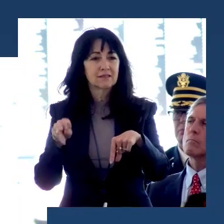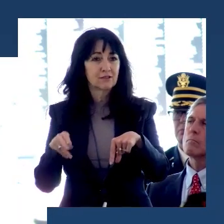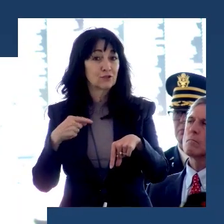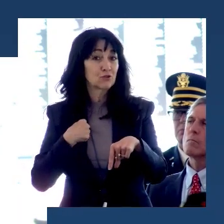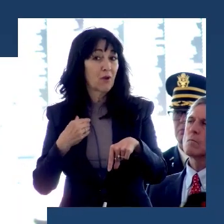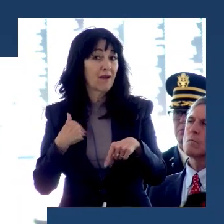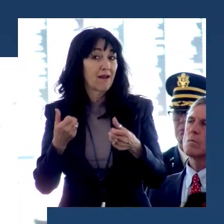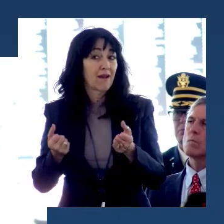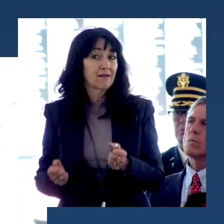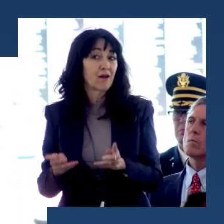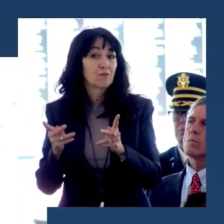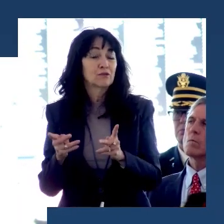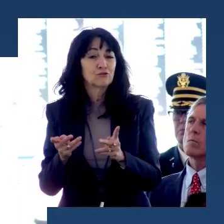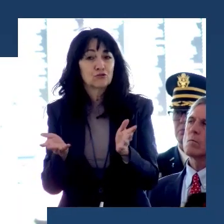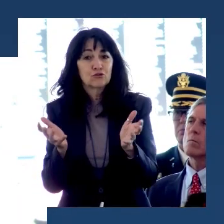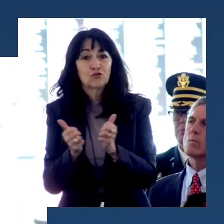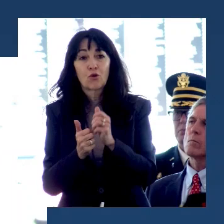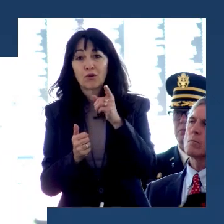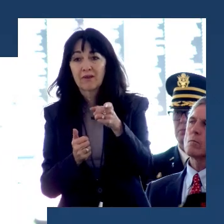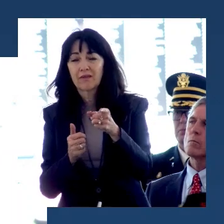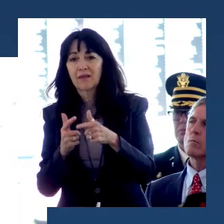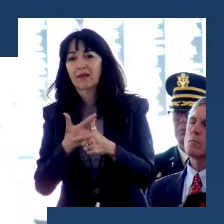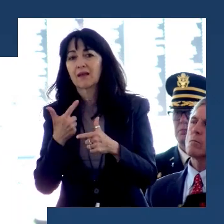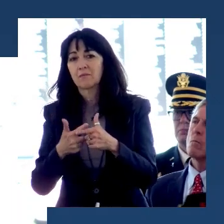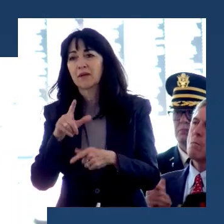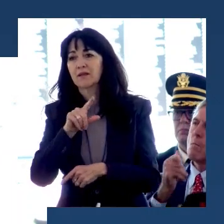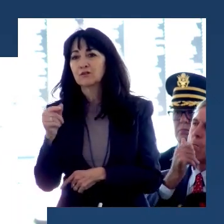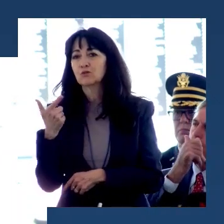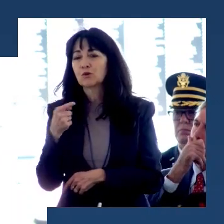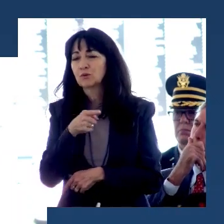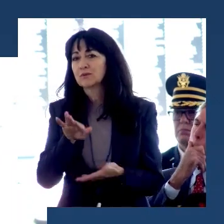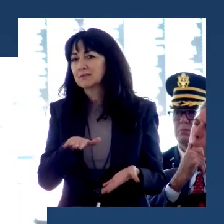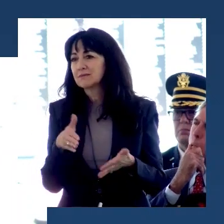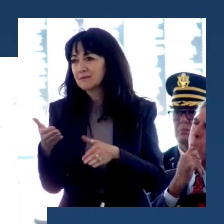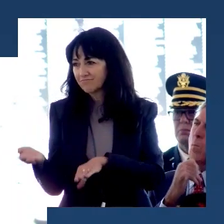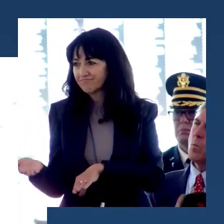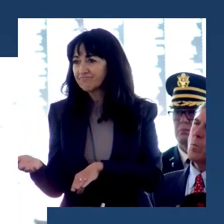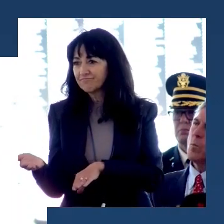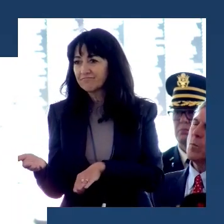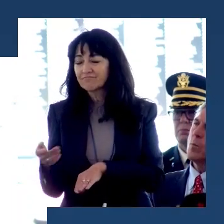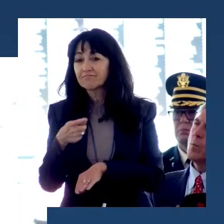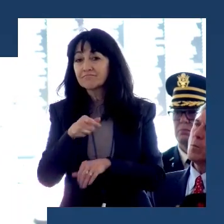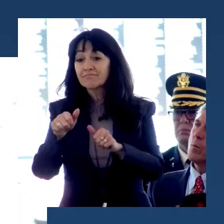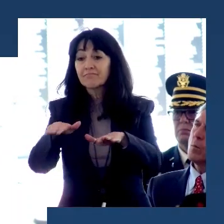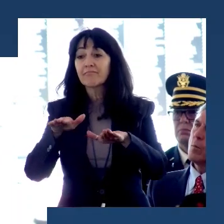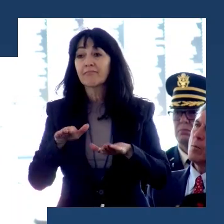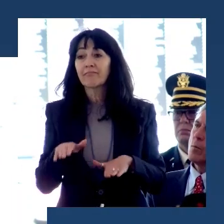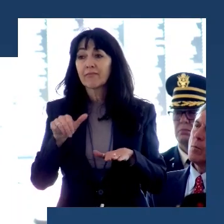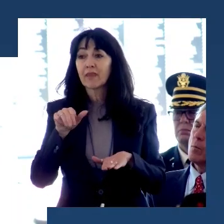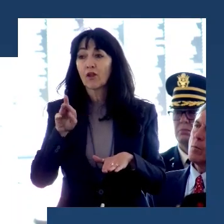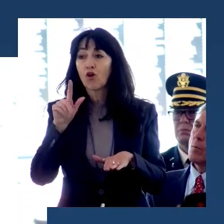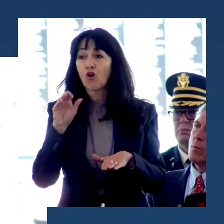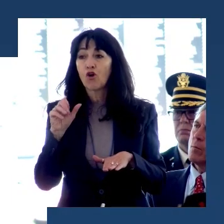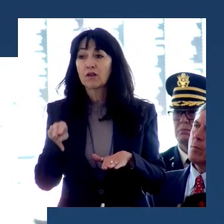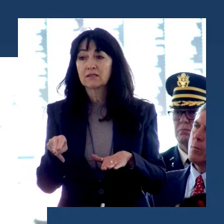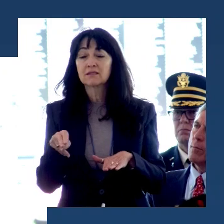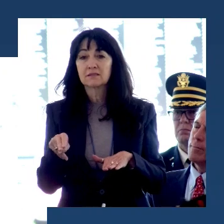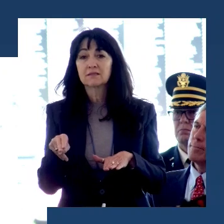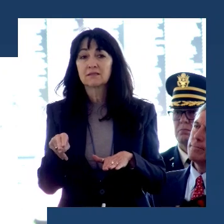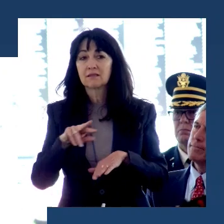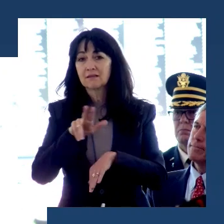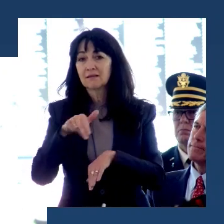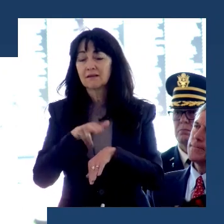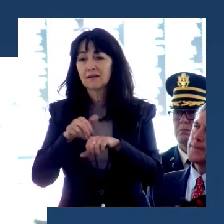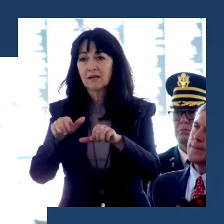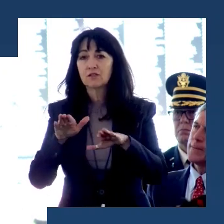him, and then, of course, in 2021, he passed away. He's laid to rest at Arlington National Cemetery with a grave